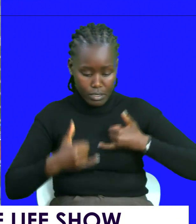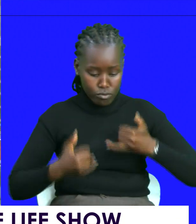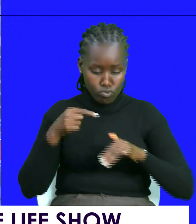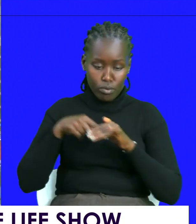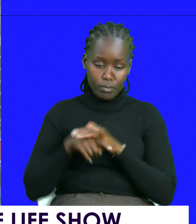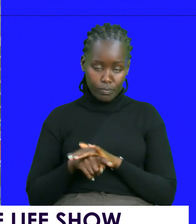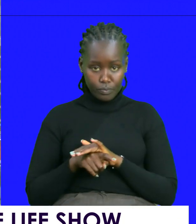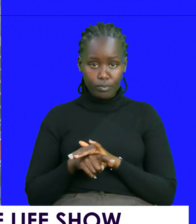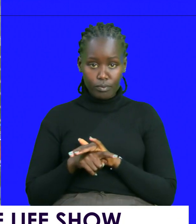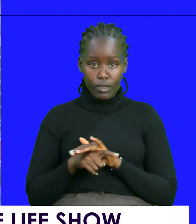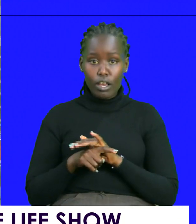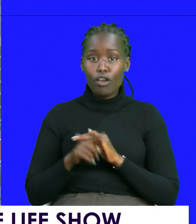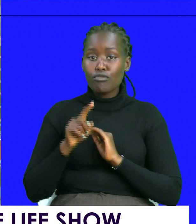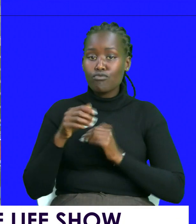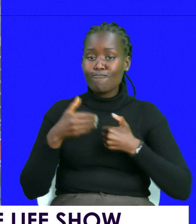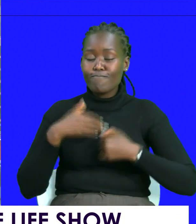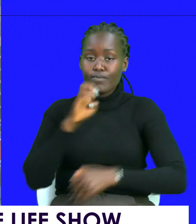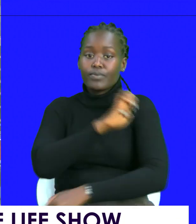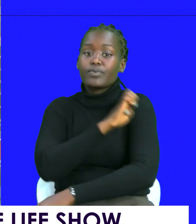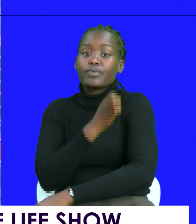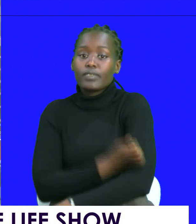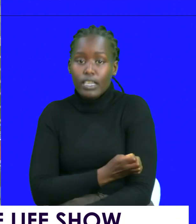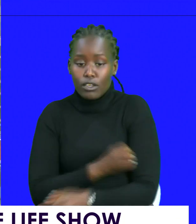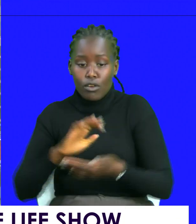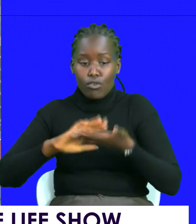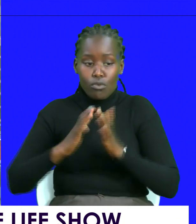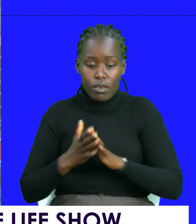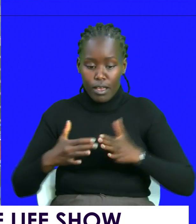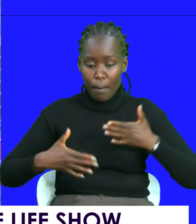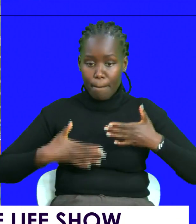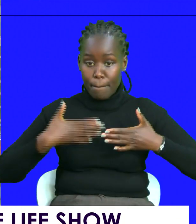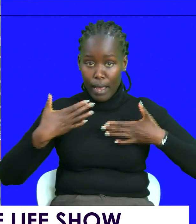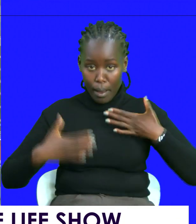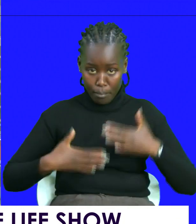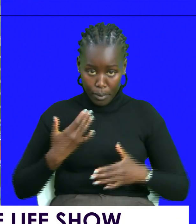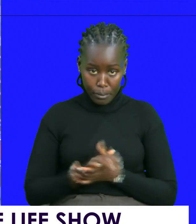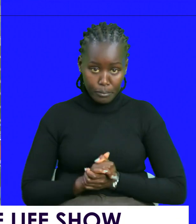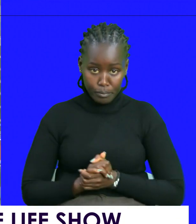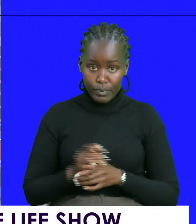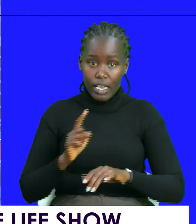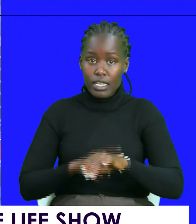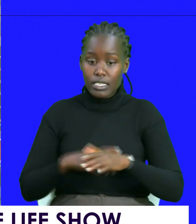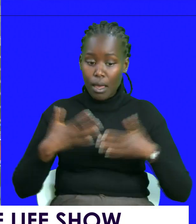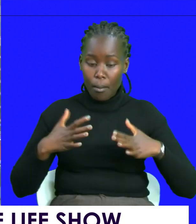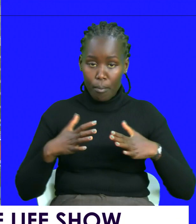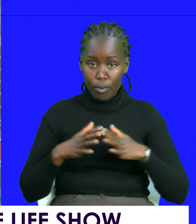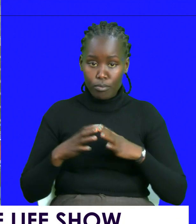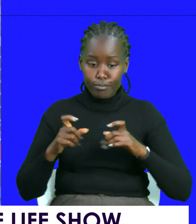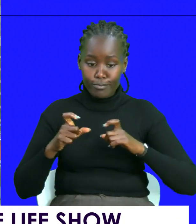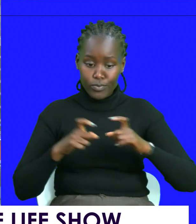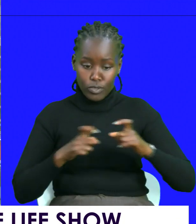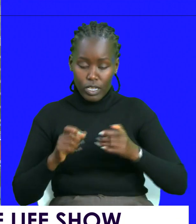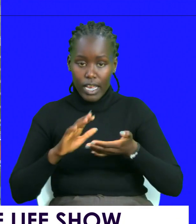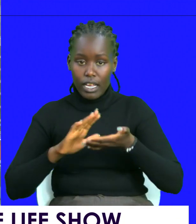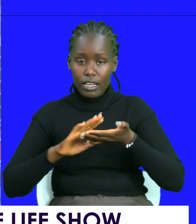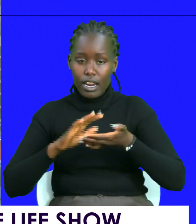inside, you will be energized. You will be happier. Laughter will come easy. When people are operating in lack of truth,